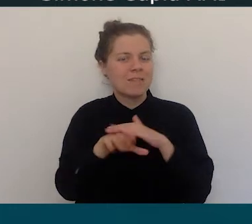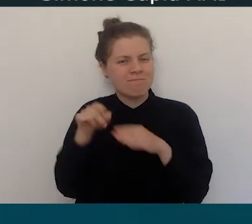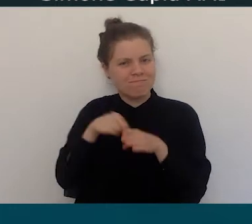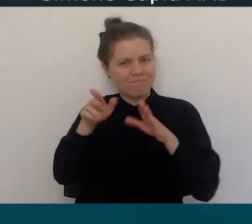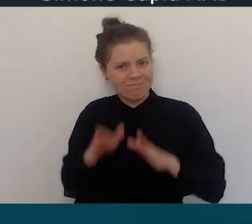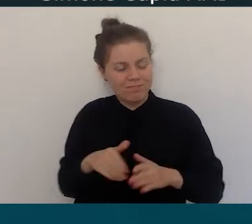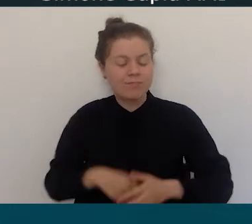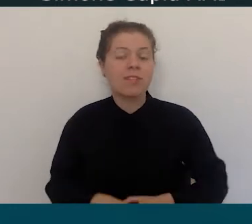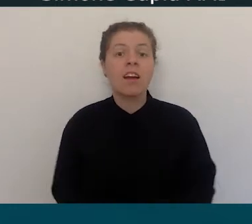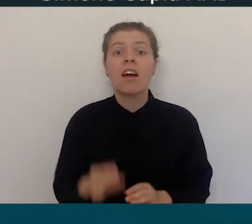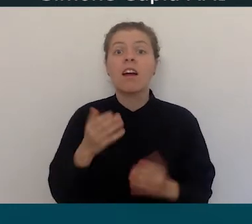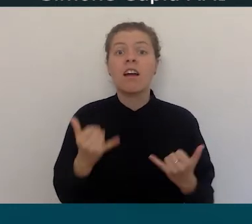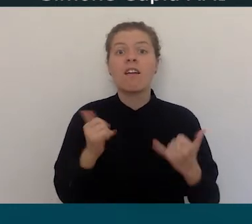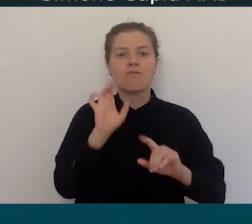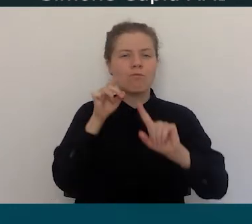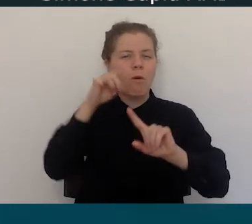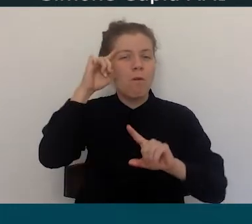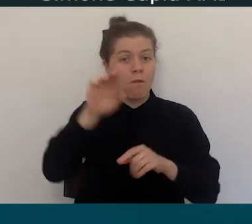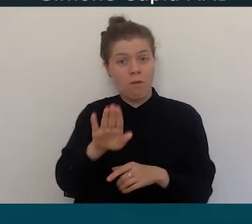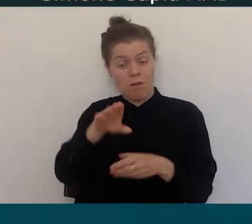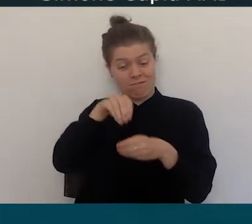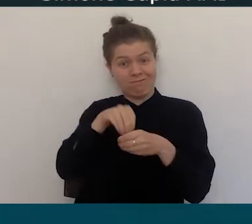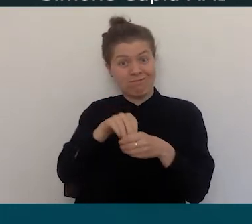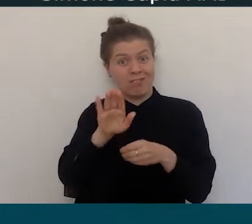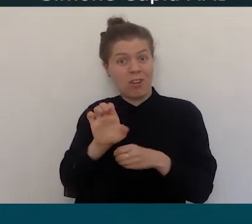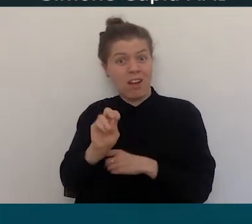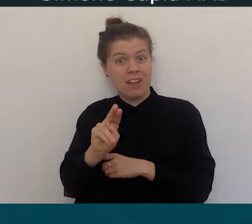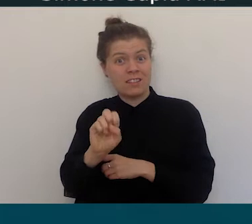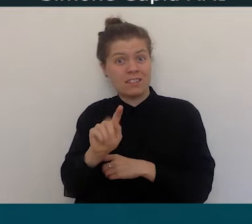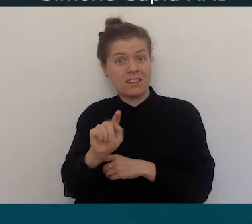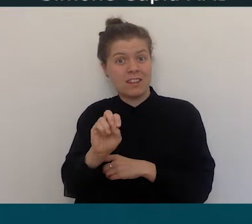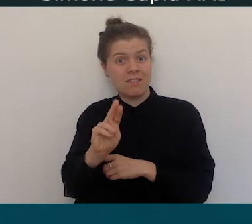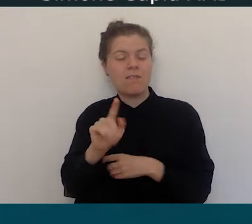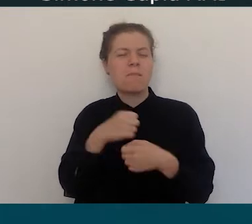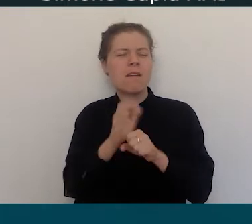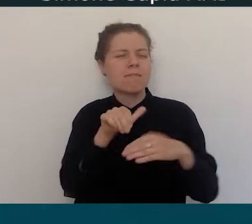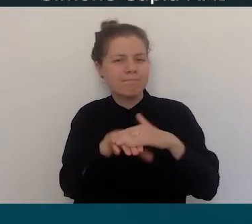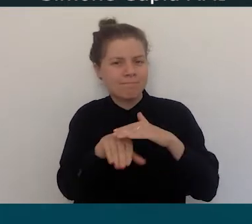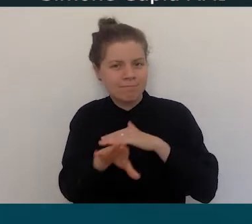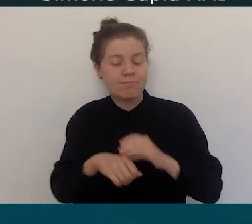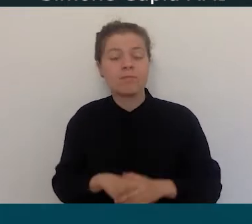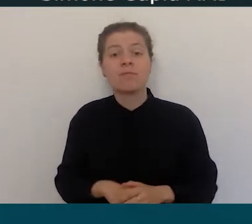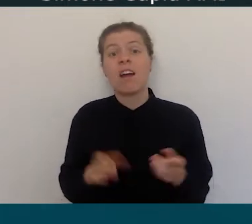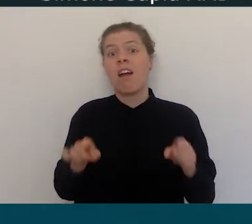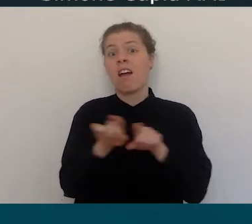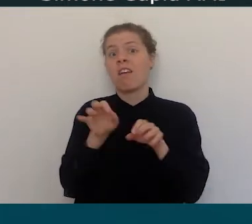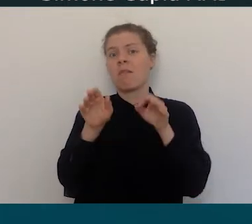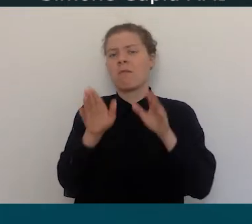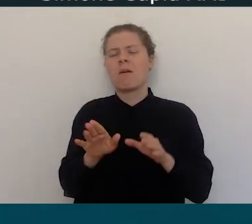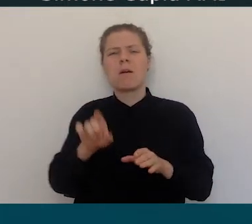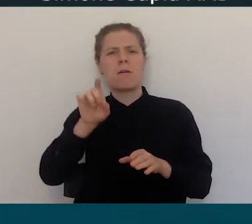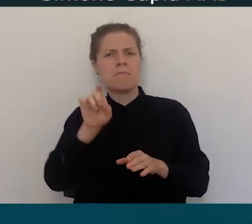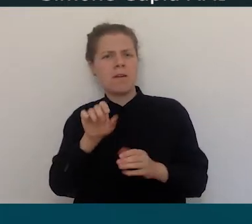and making accessible content. The first thing that we have to do as any describer is we have to tackle the societal